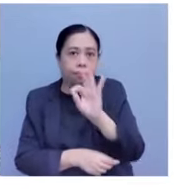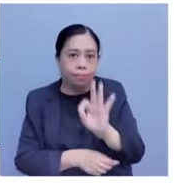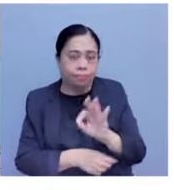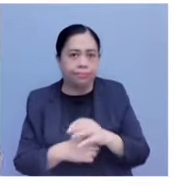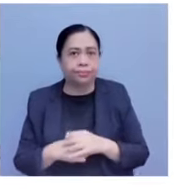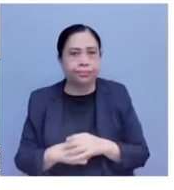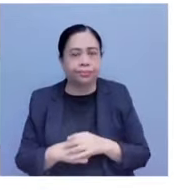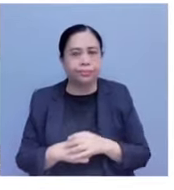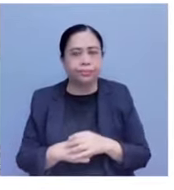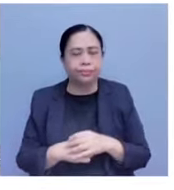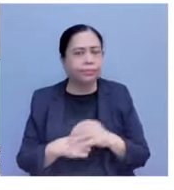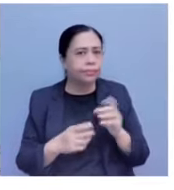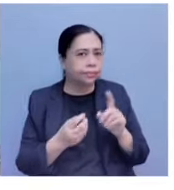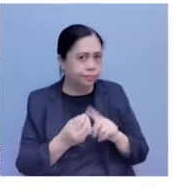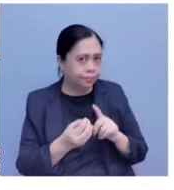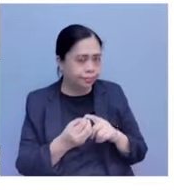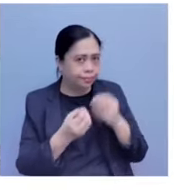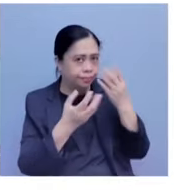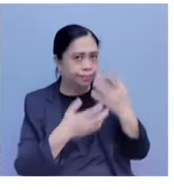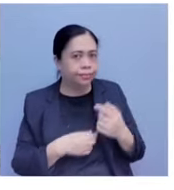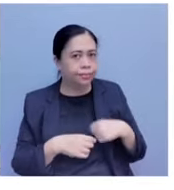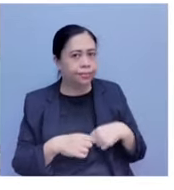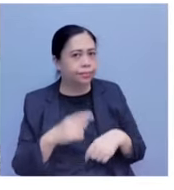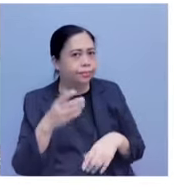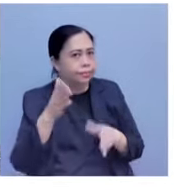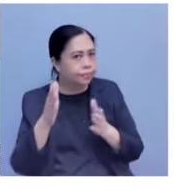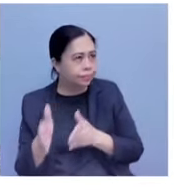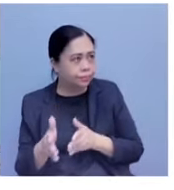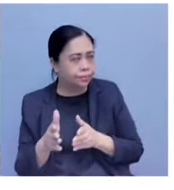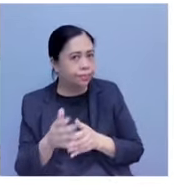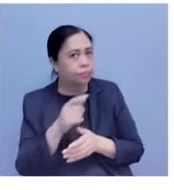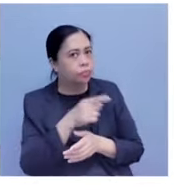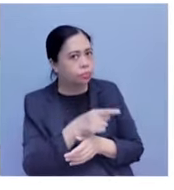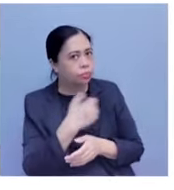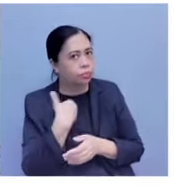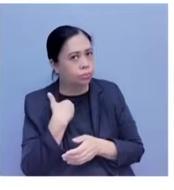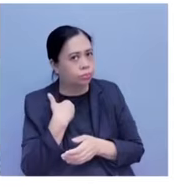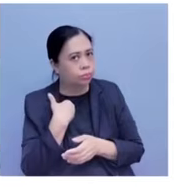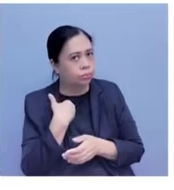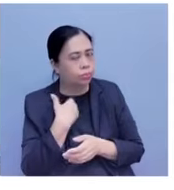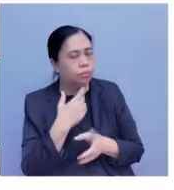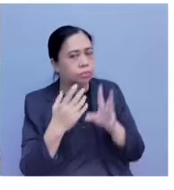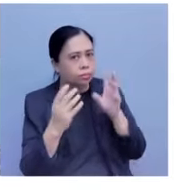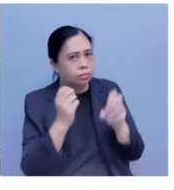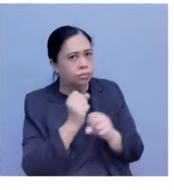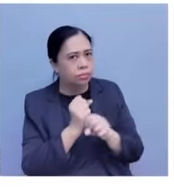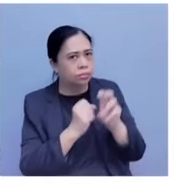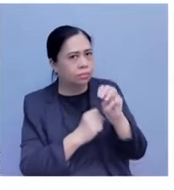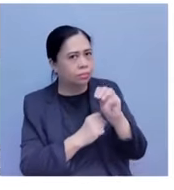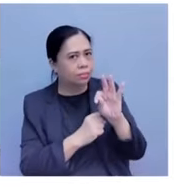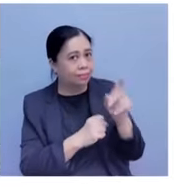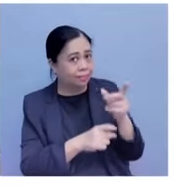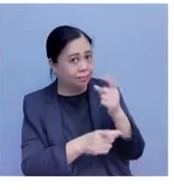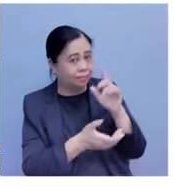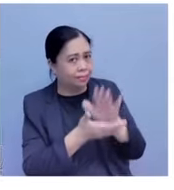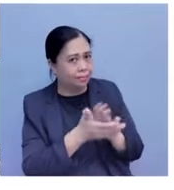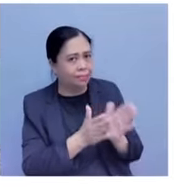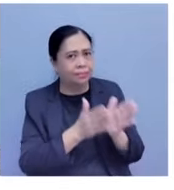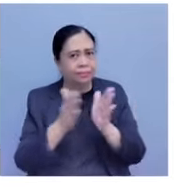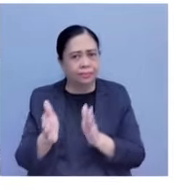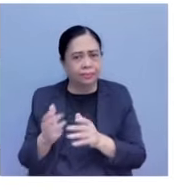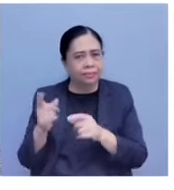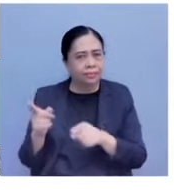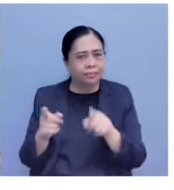Colmenares, connect the two for us. Because on one hand, you have the fate of this MIF, right? On the other, you have the fate